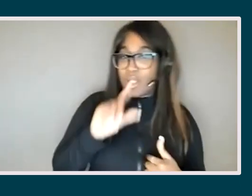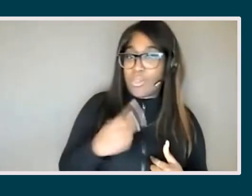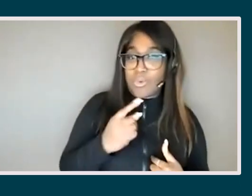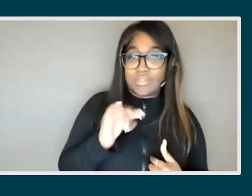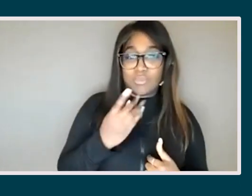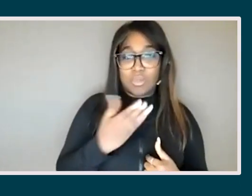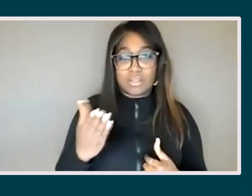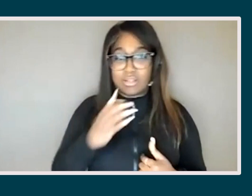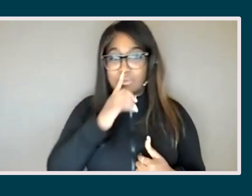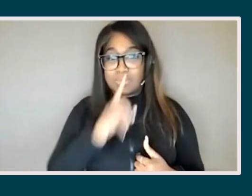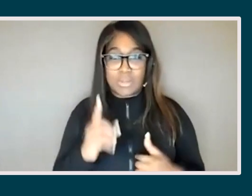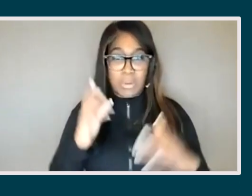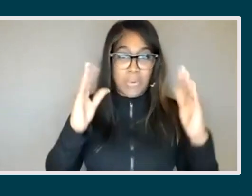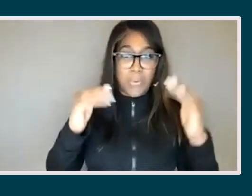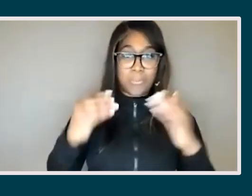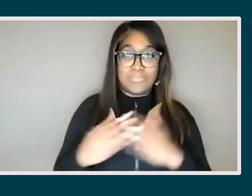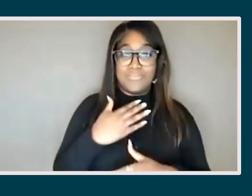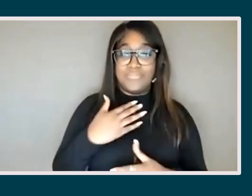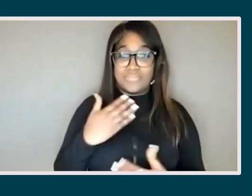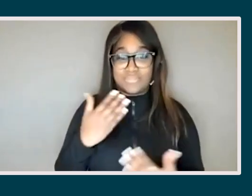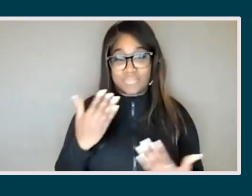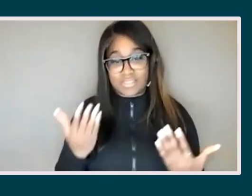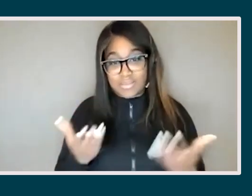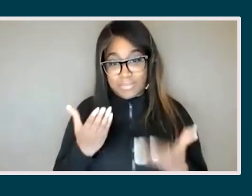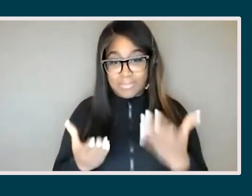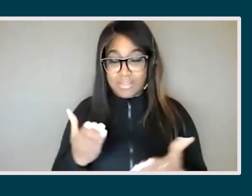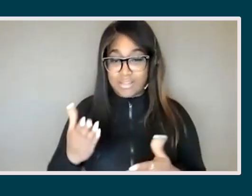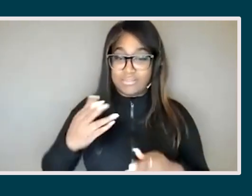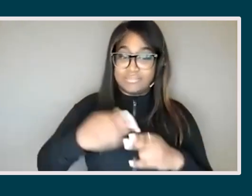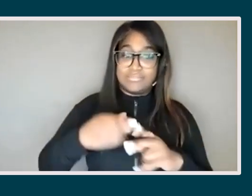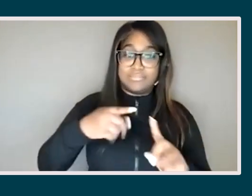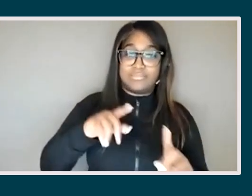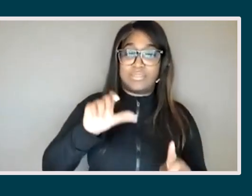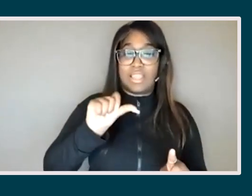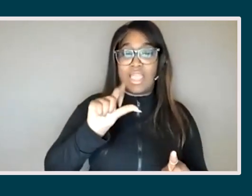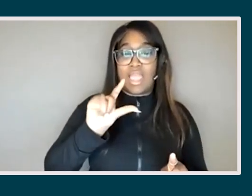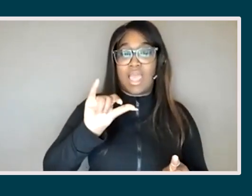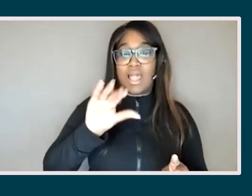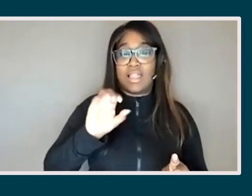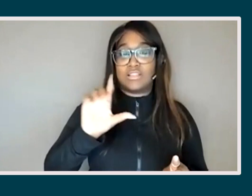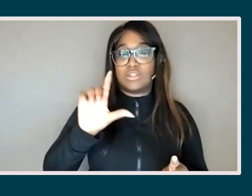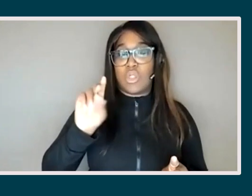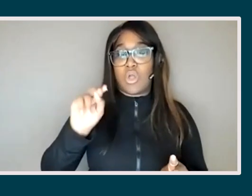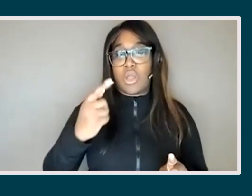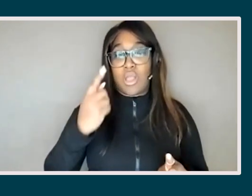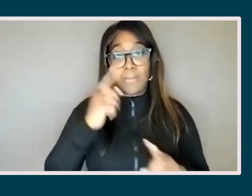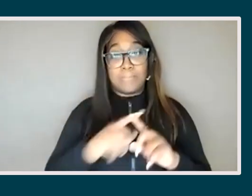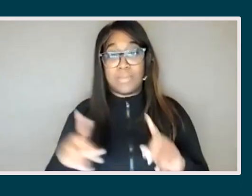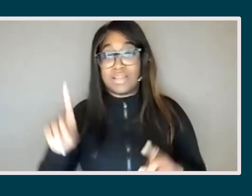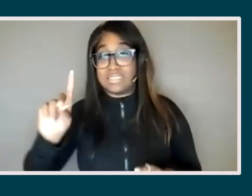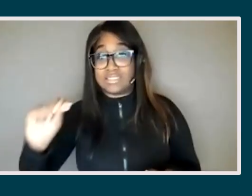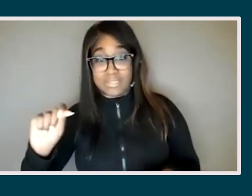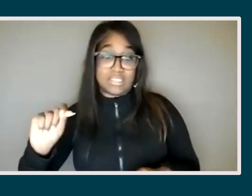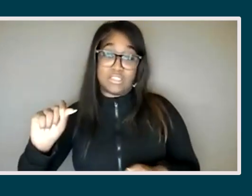is, I can't remember who to credit. It might be Alice Wong, but whoever came up with the hashtag disability so white,